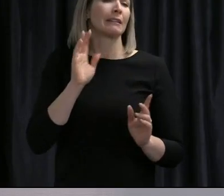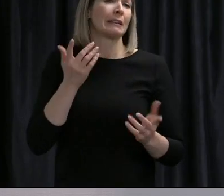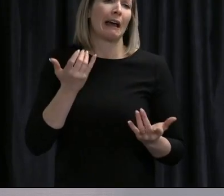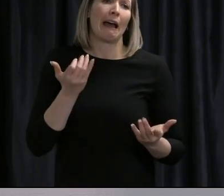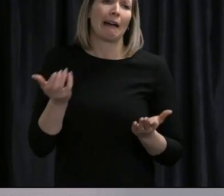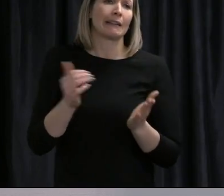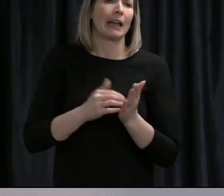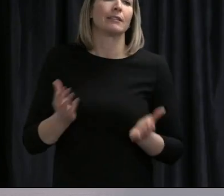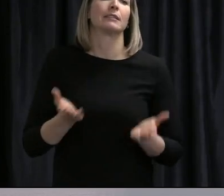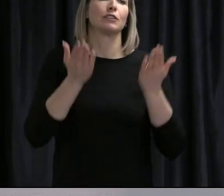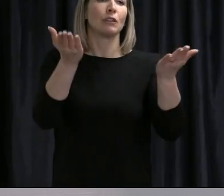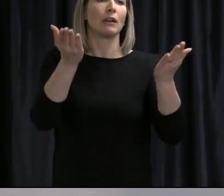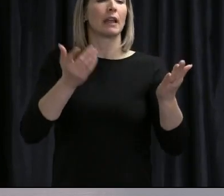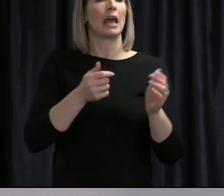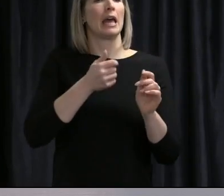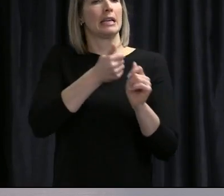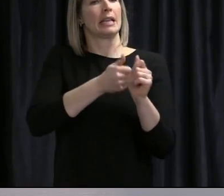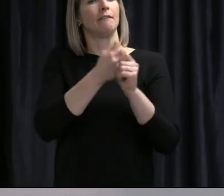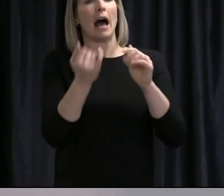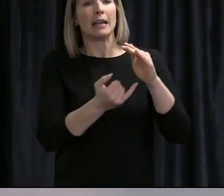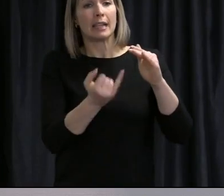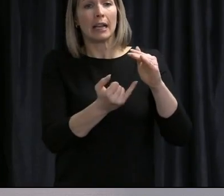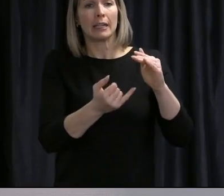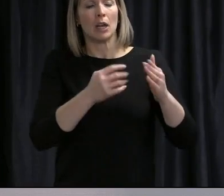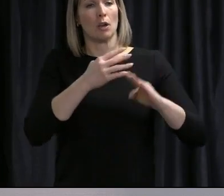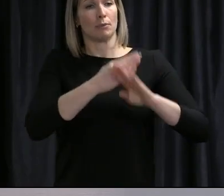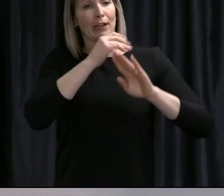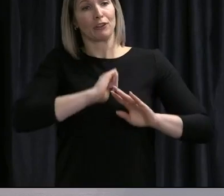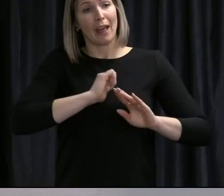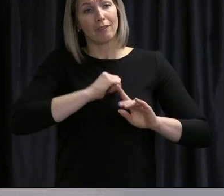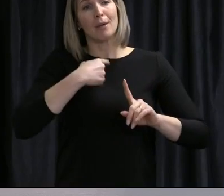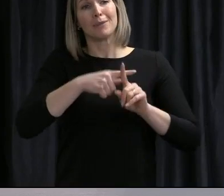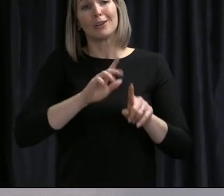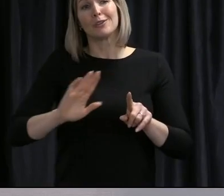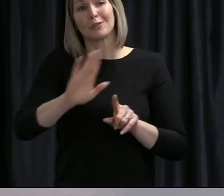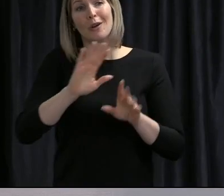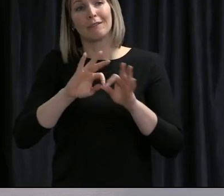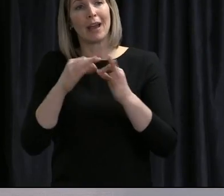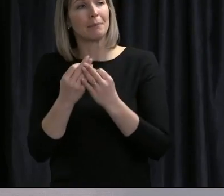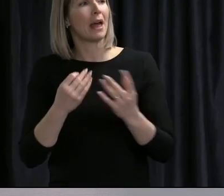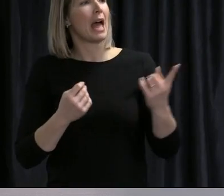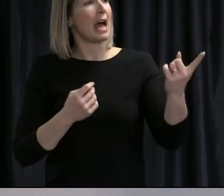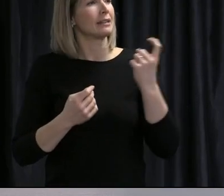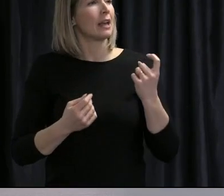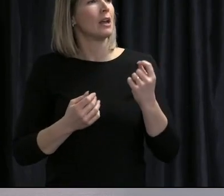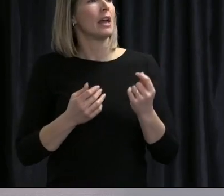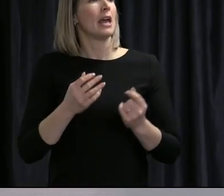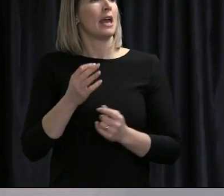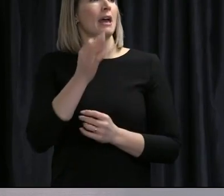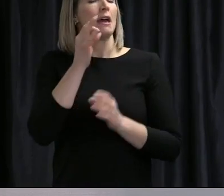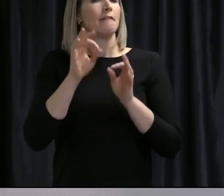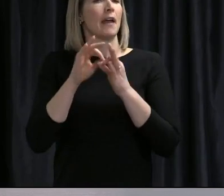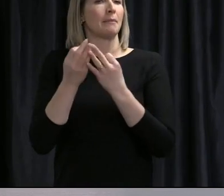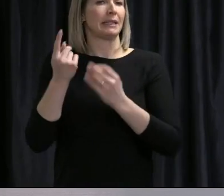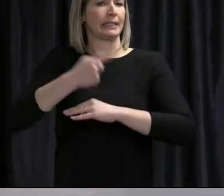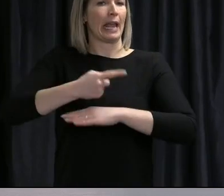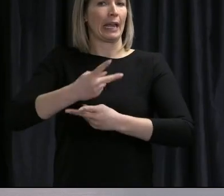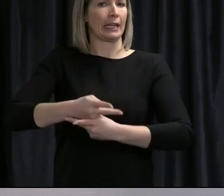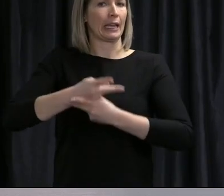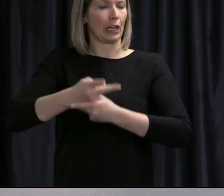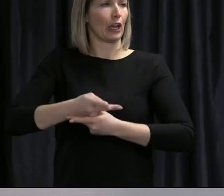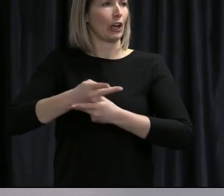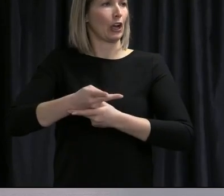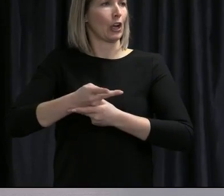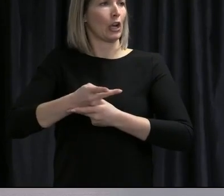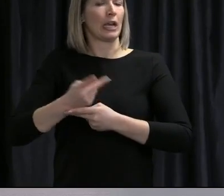your family and others as well. Can we get some clarification on the daycares? Does this include family daycares and day homes? Yes. They're ordered to close as well?